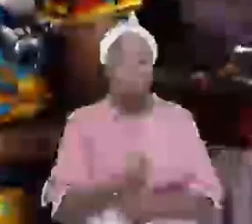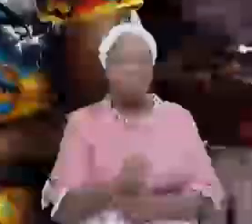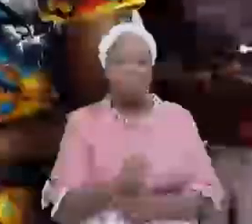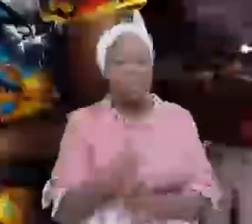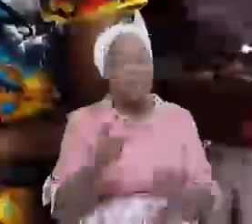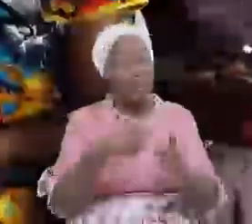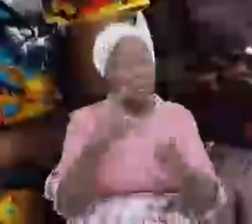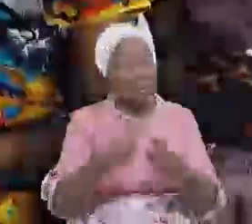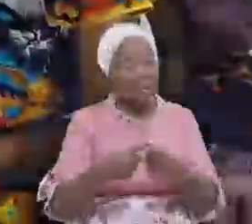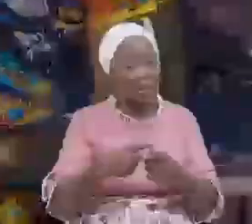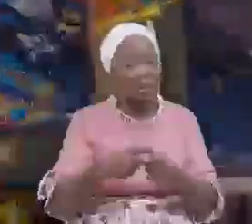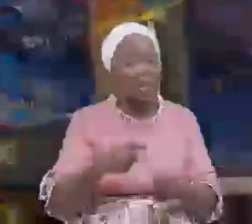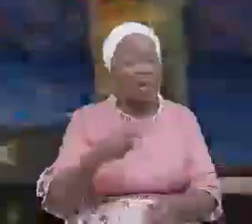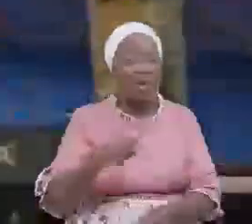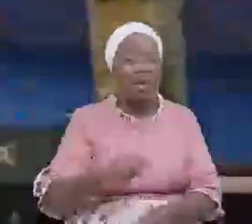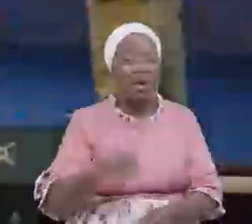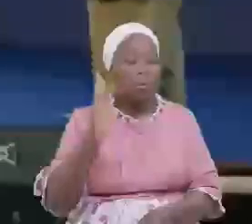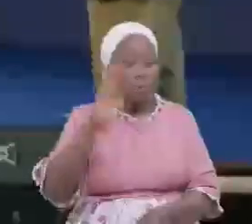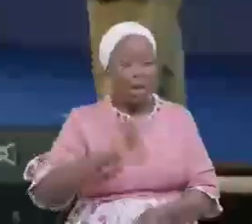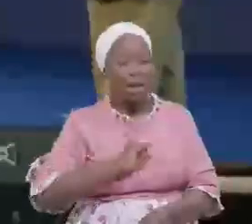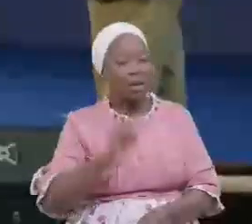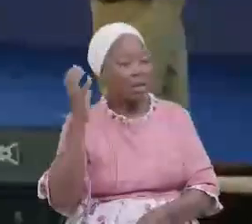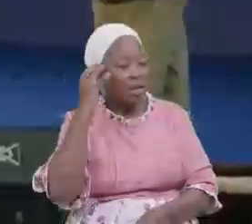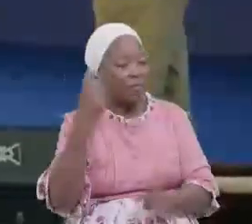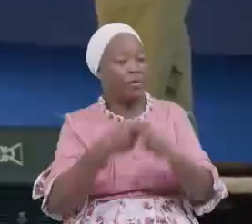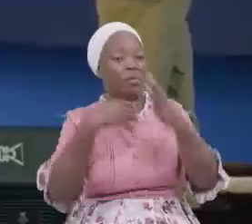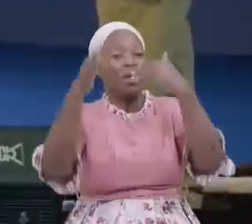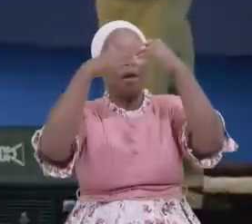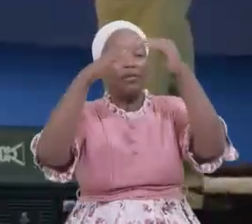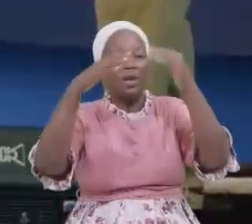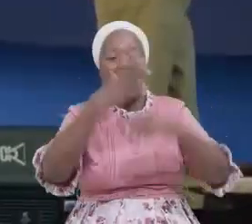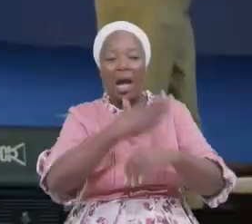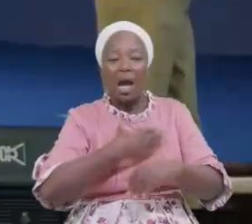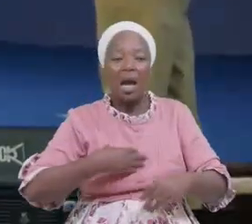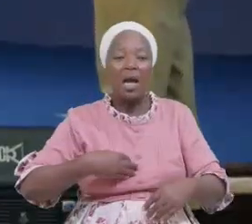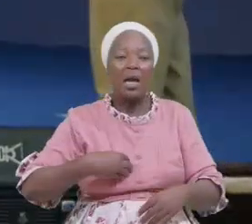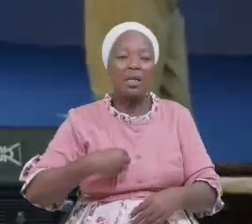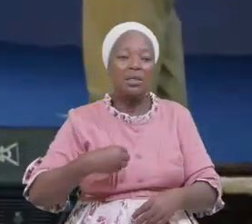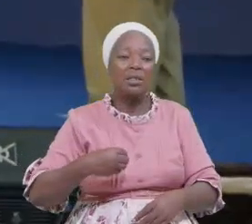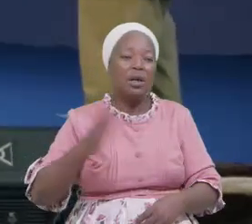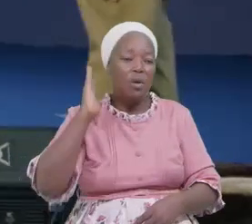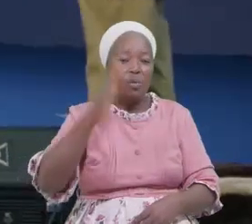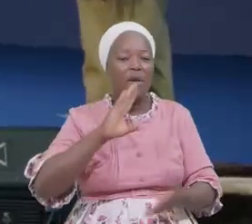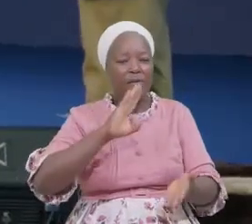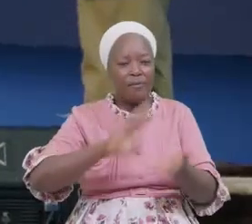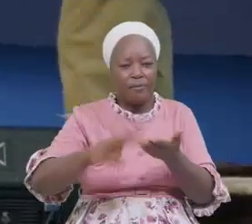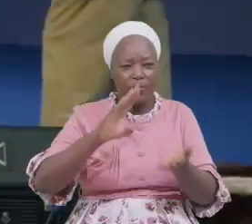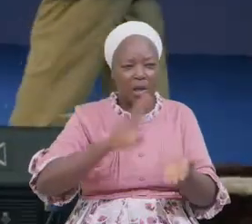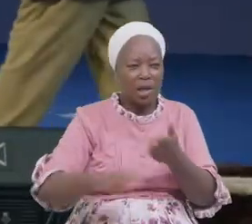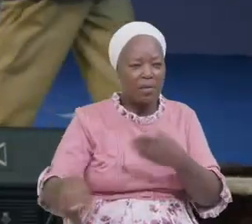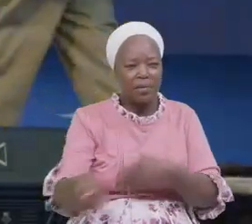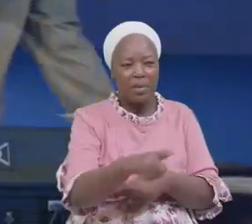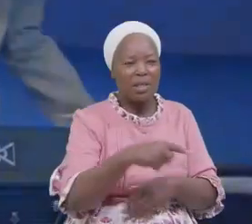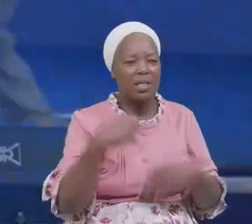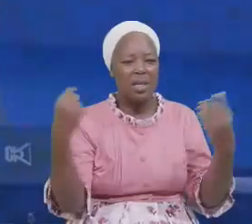Then I will hear from heaven. I will forgive their